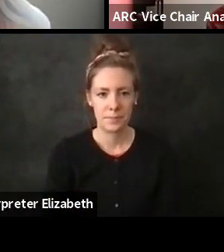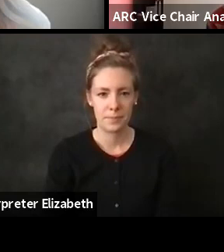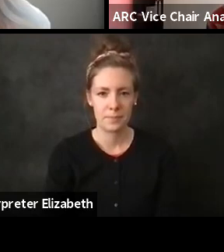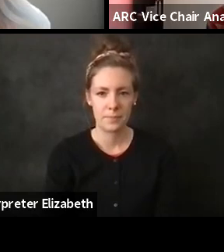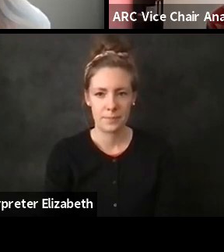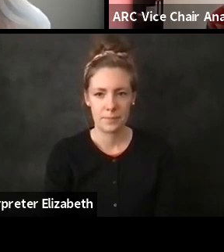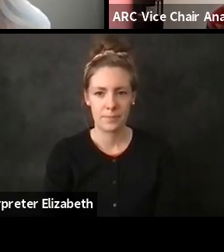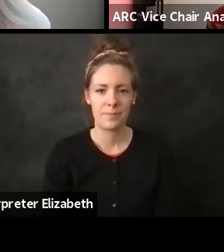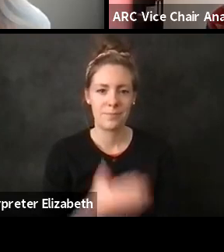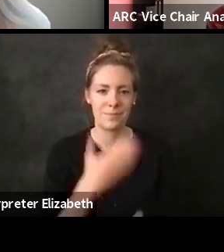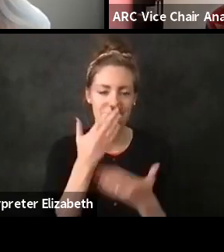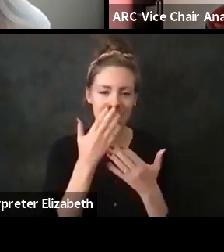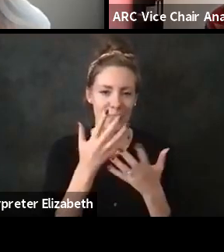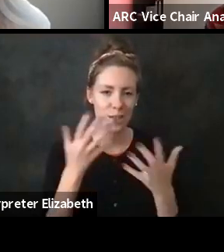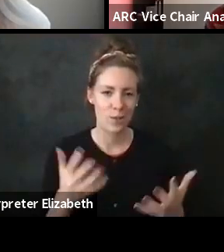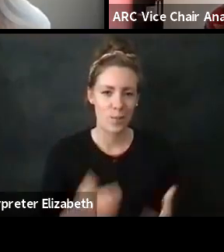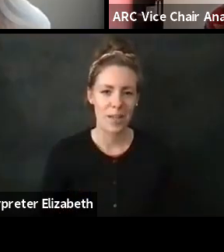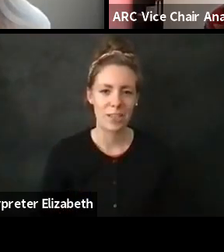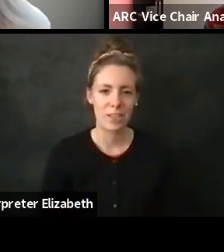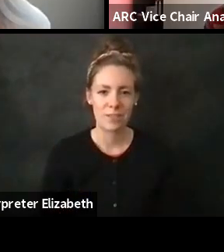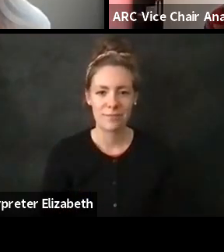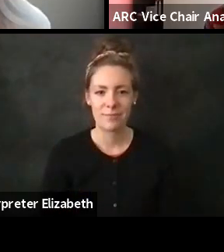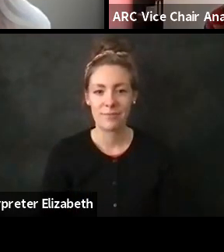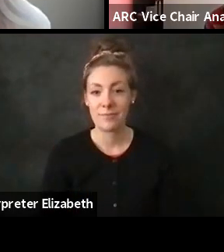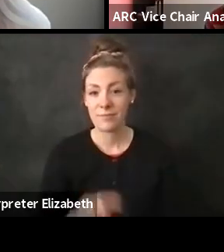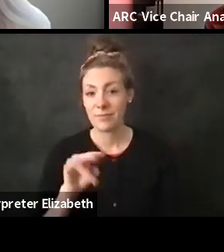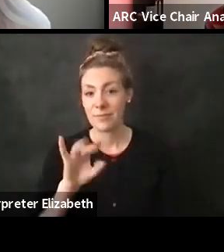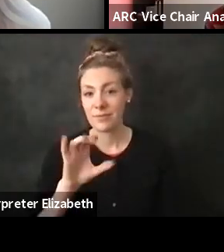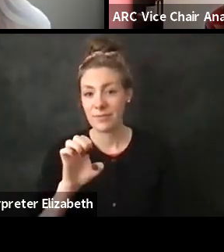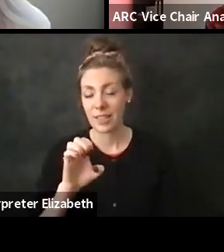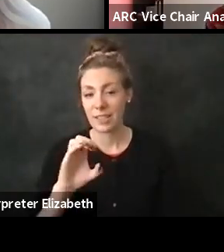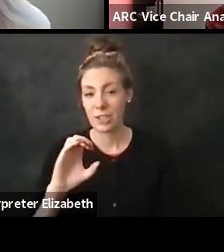Thank you so much, Chair Sheffield. Vice Chair Horta?